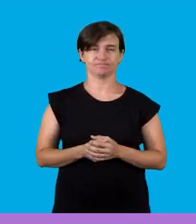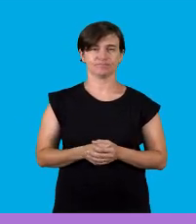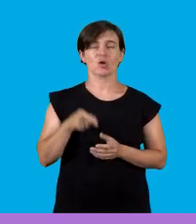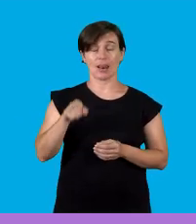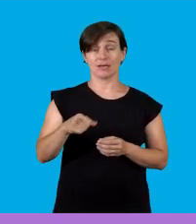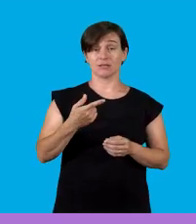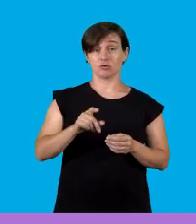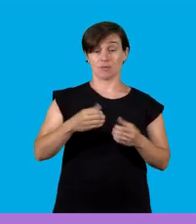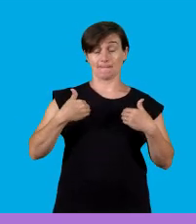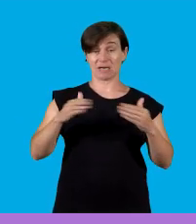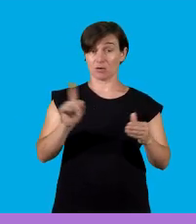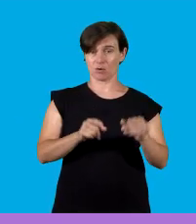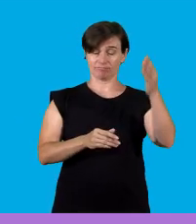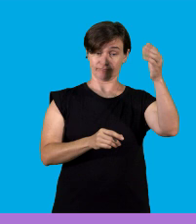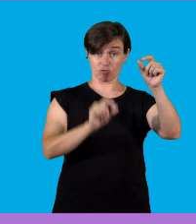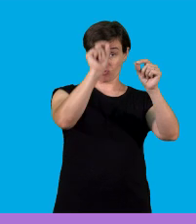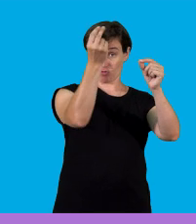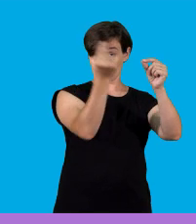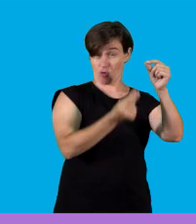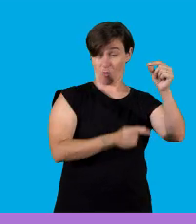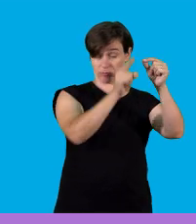start by saying, let's draw our x's,